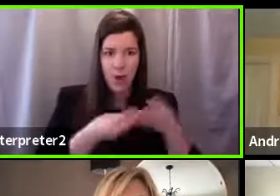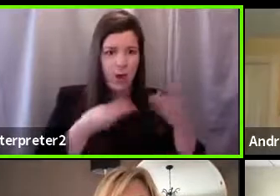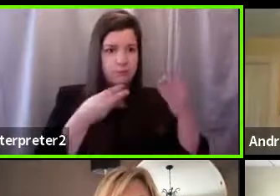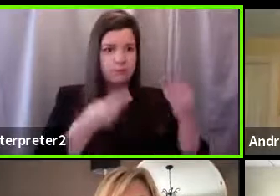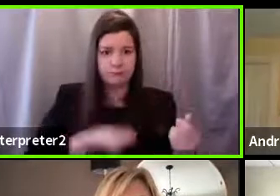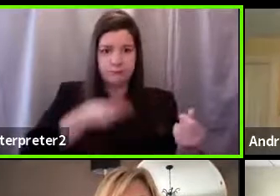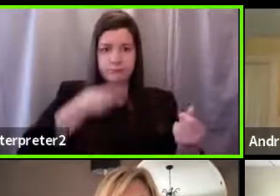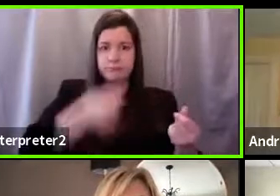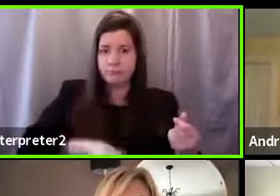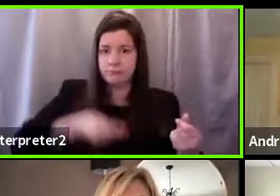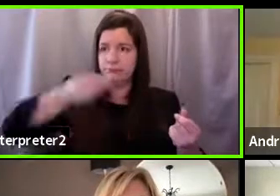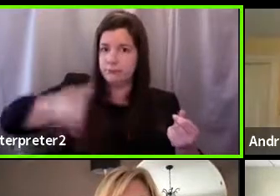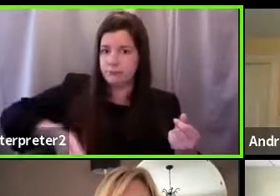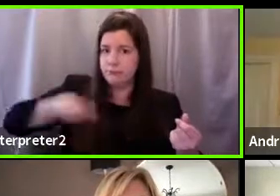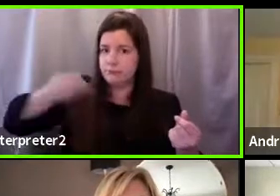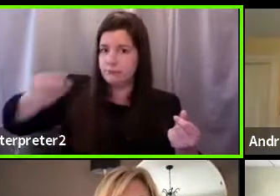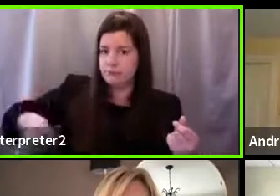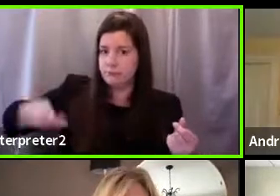multiple